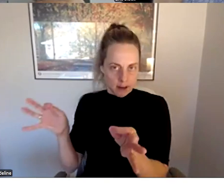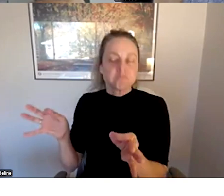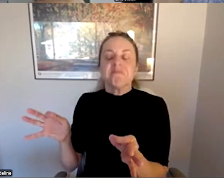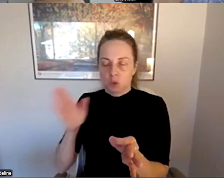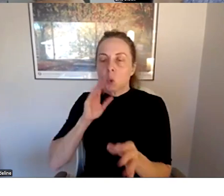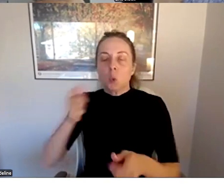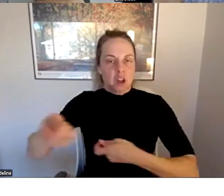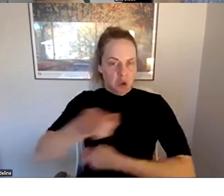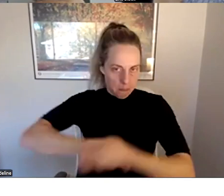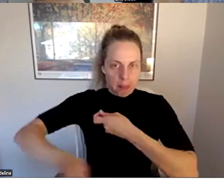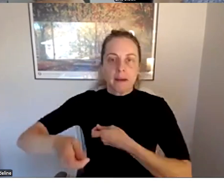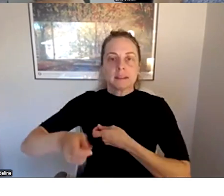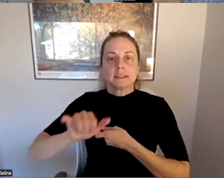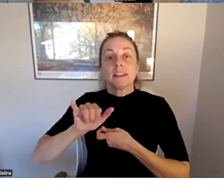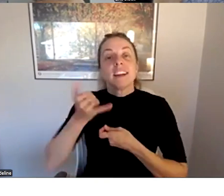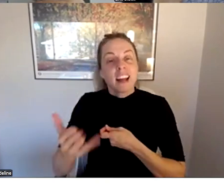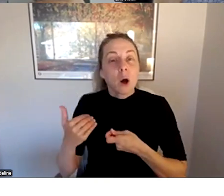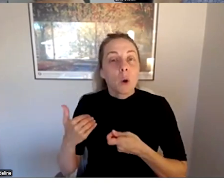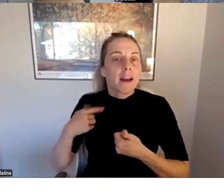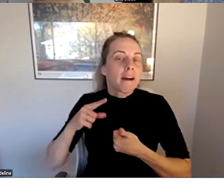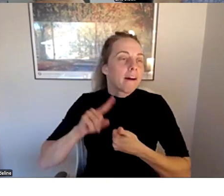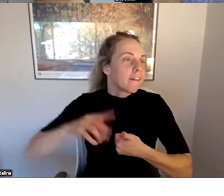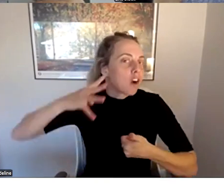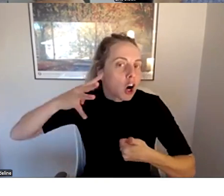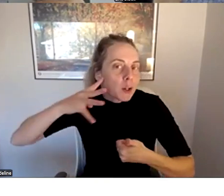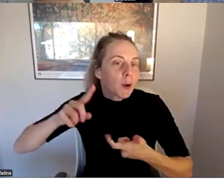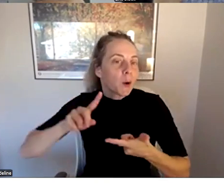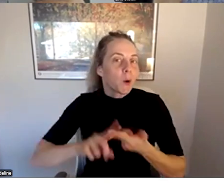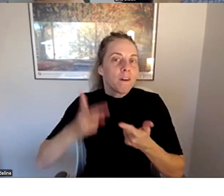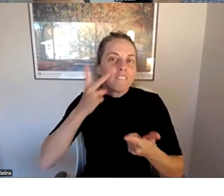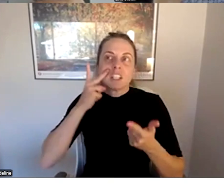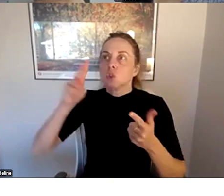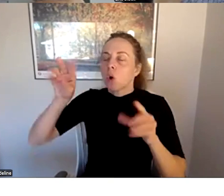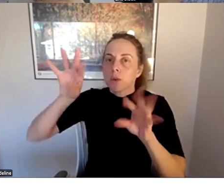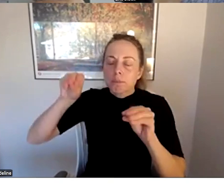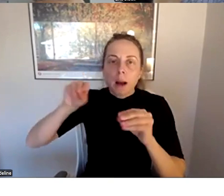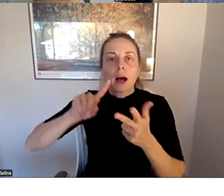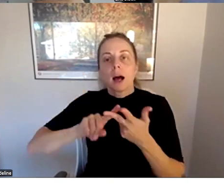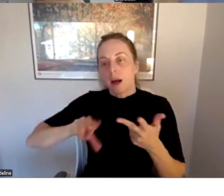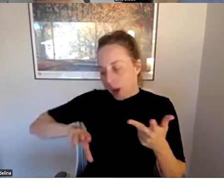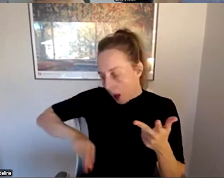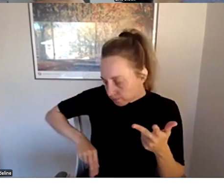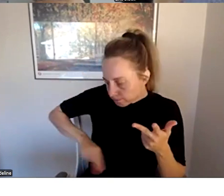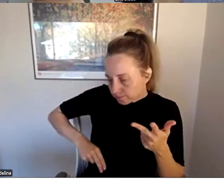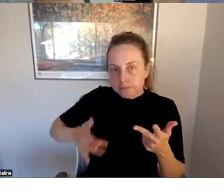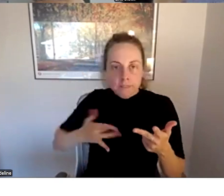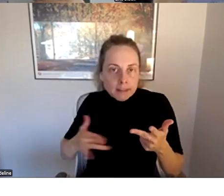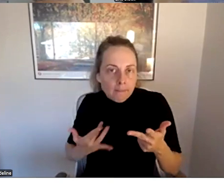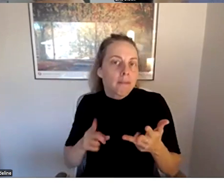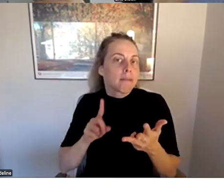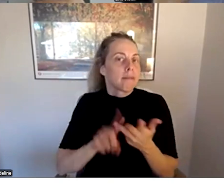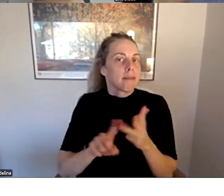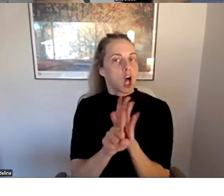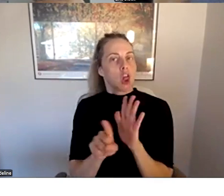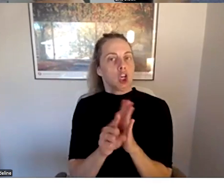also visual cues and haptic wearables and all sorts of alert elements that